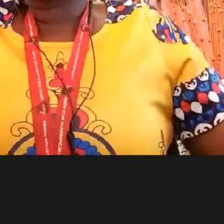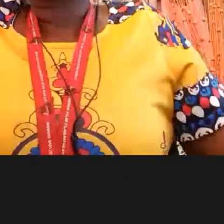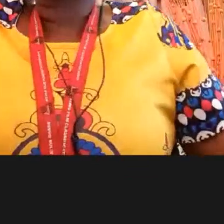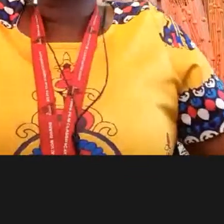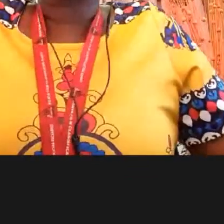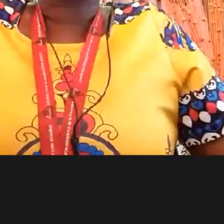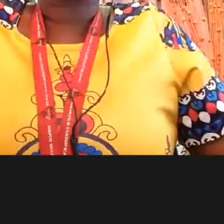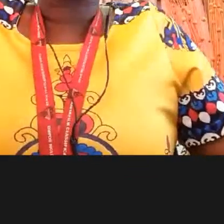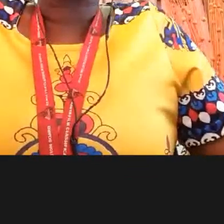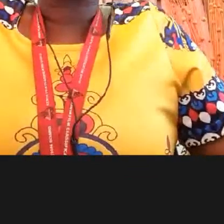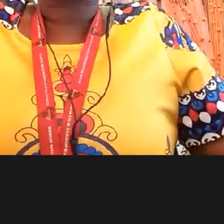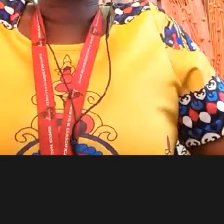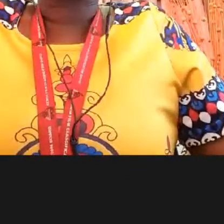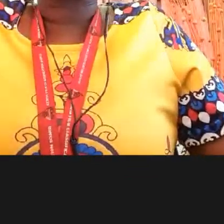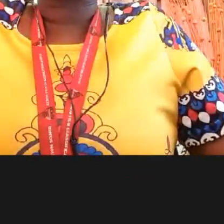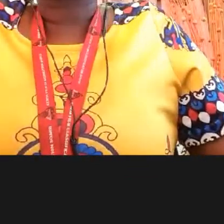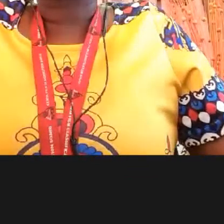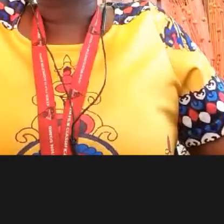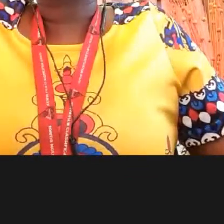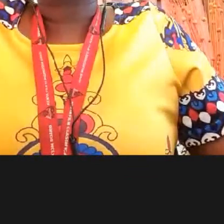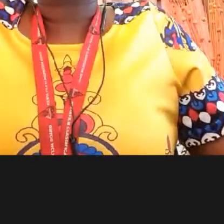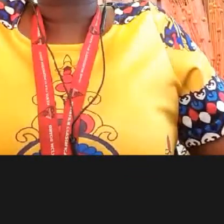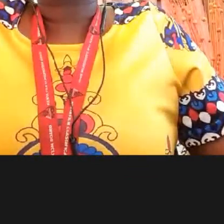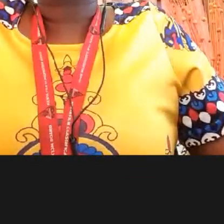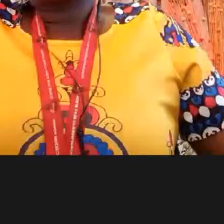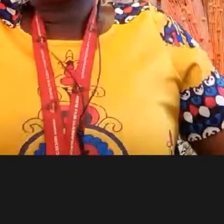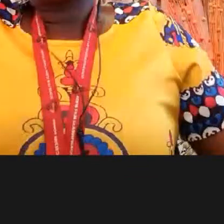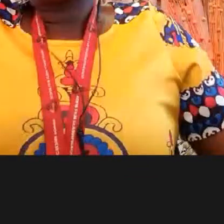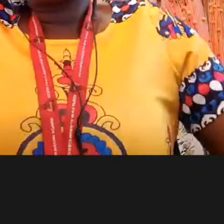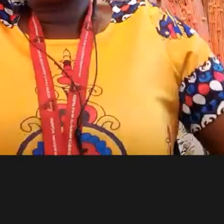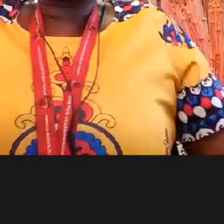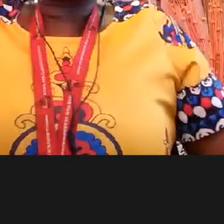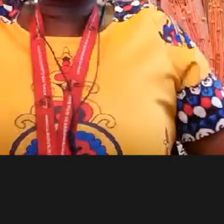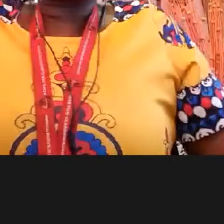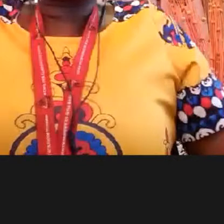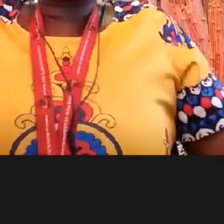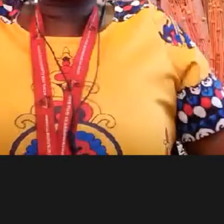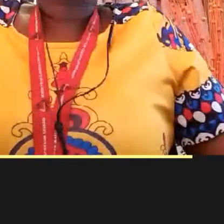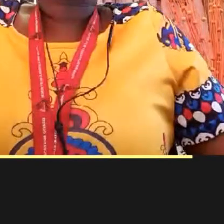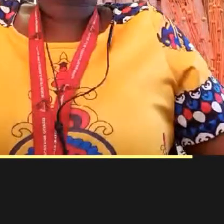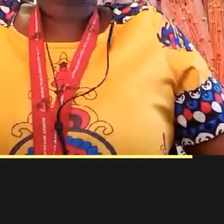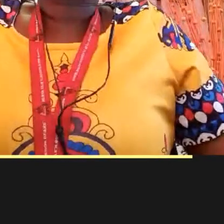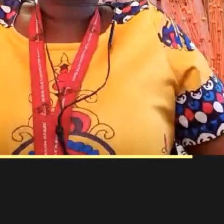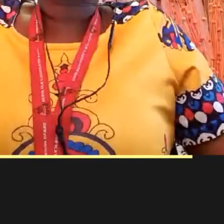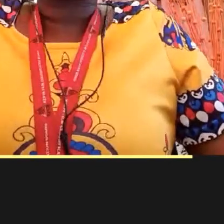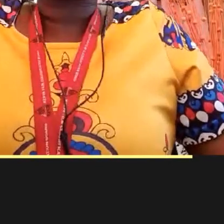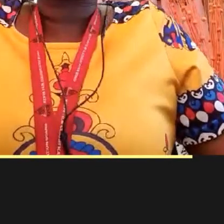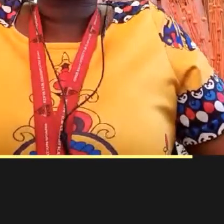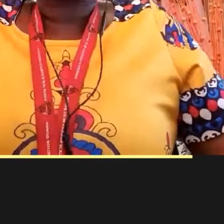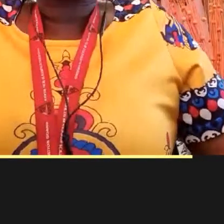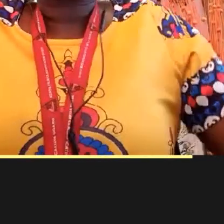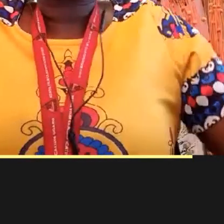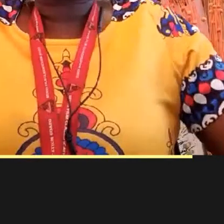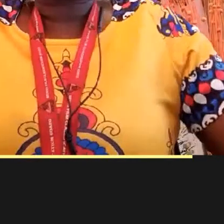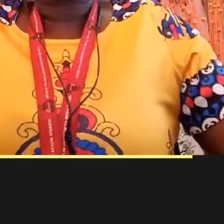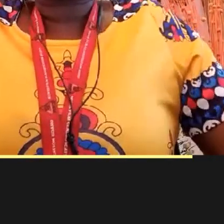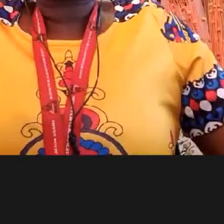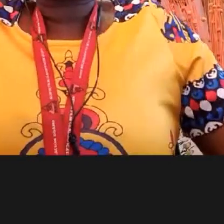No, I'm good. That's it. Let's close it. I think, Okay. Nelly, if you can just indicate where the content can be